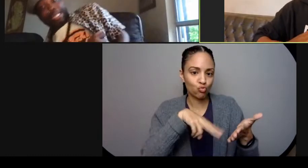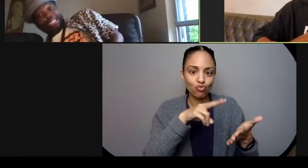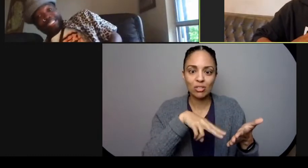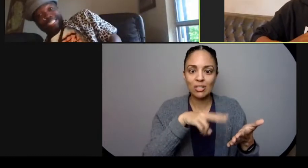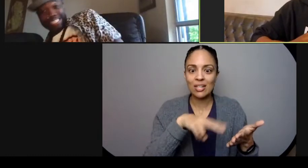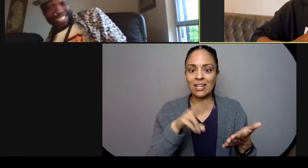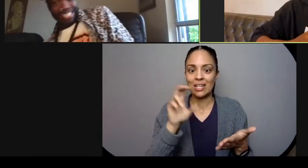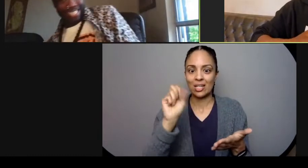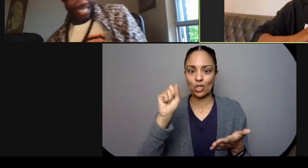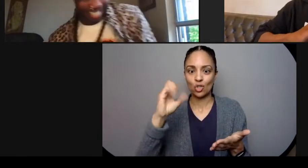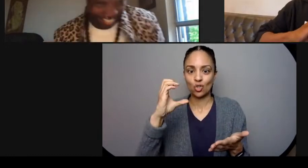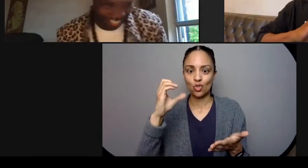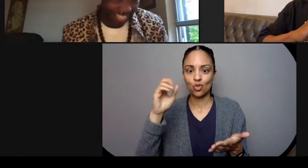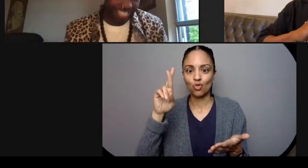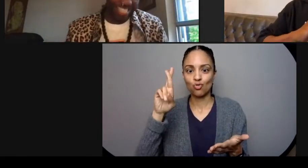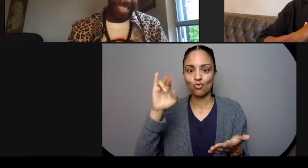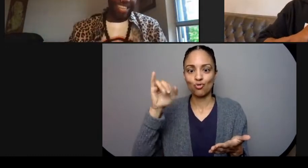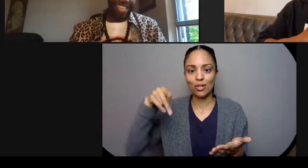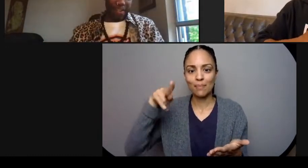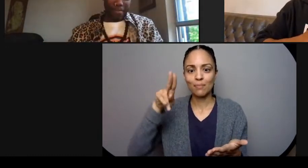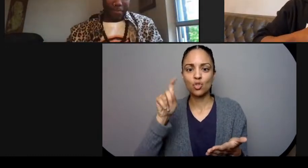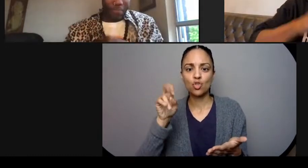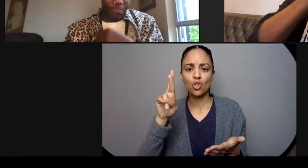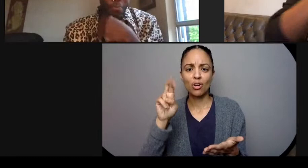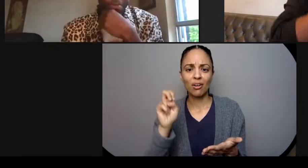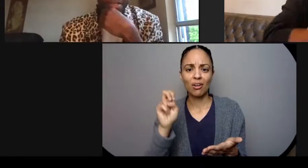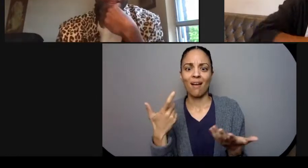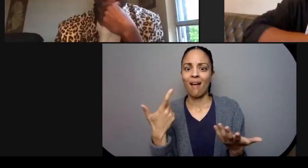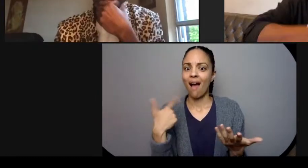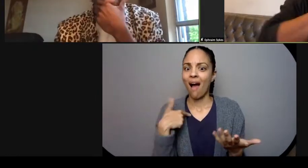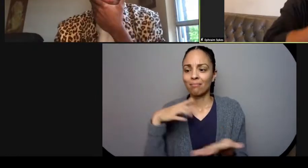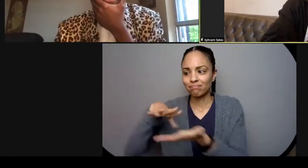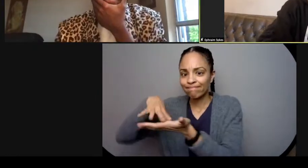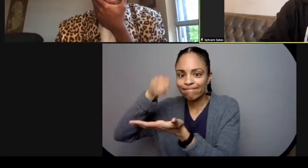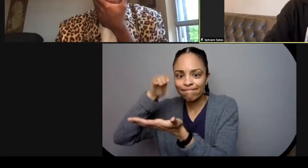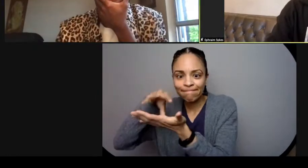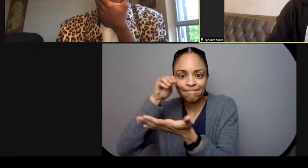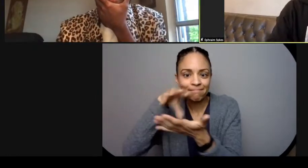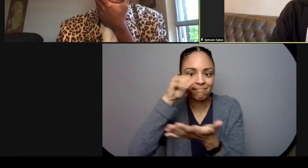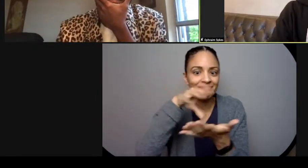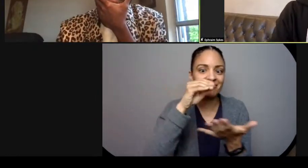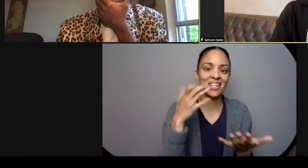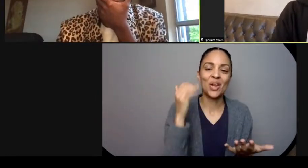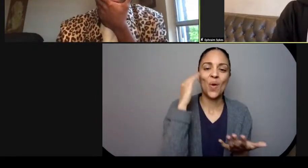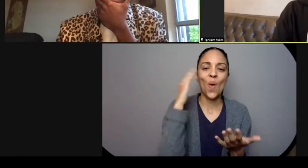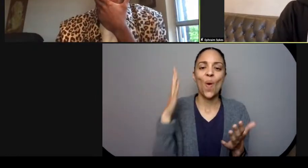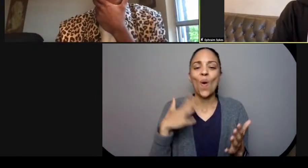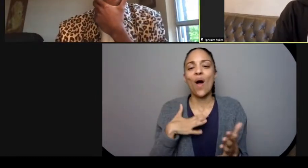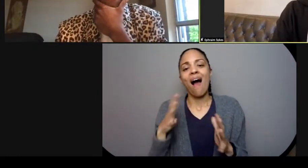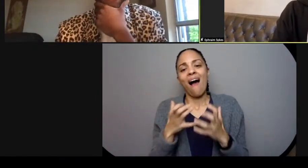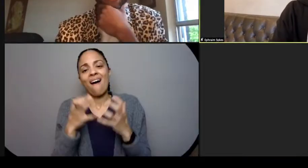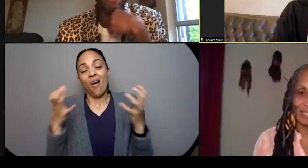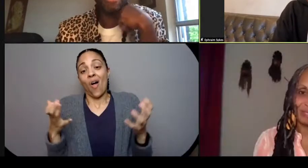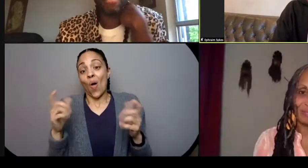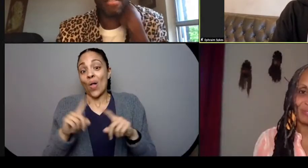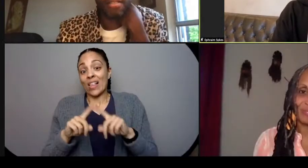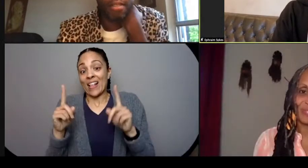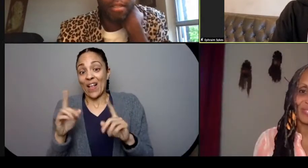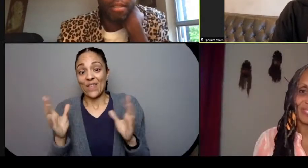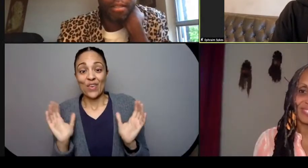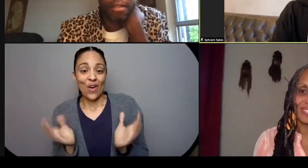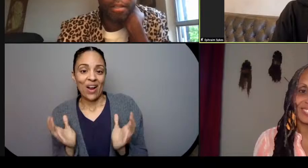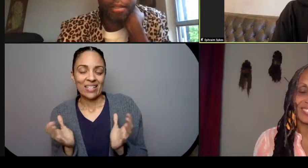I know, right? Look, that's a whole other conversation. But so that being the root of